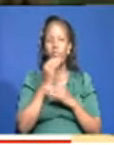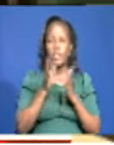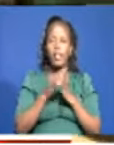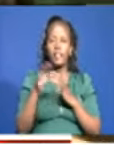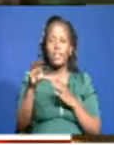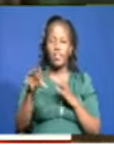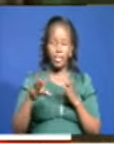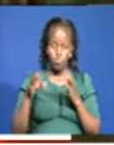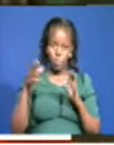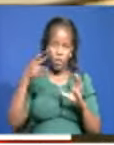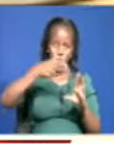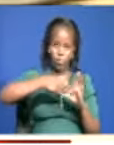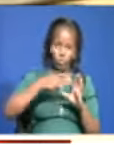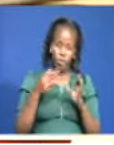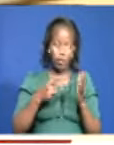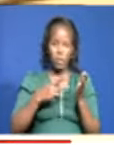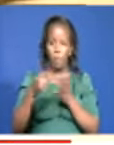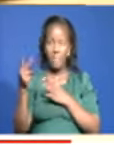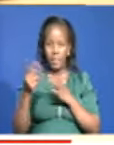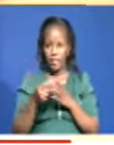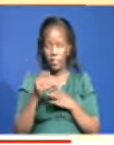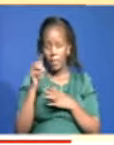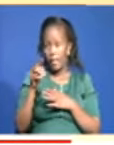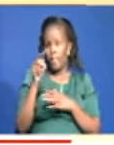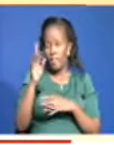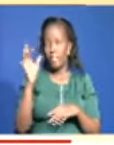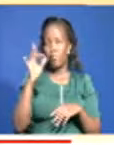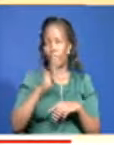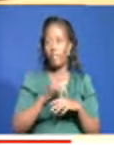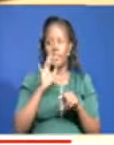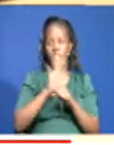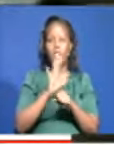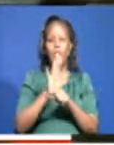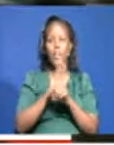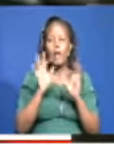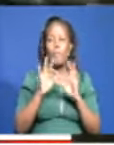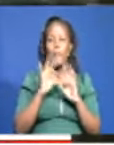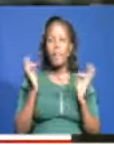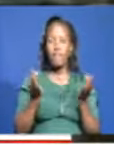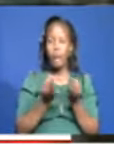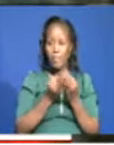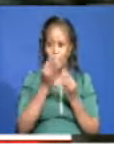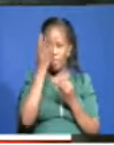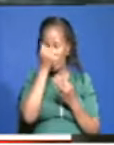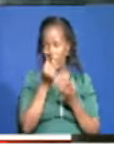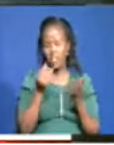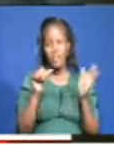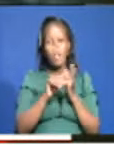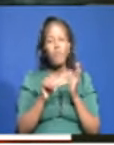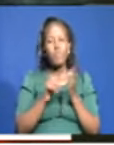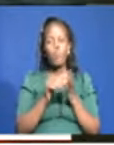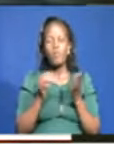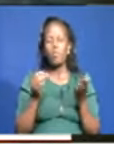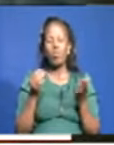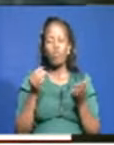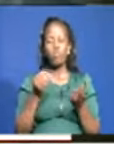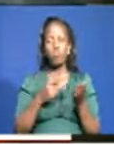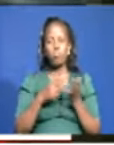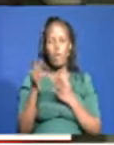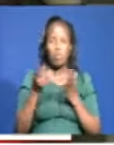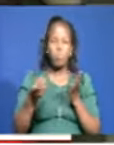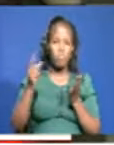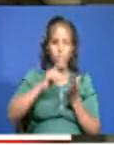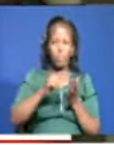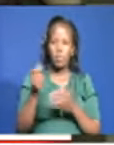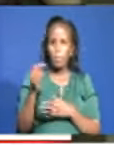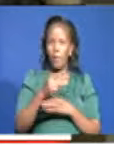prices. This has affected poor households more due to stagnation in wages and shrinking income in rural areas. Now the